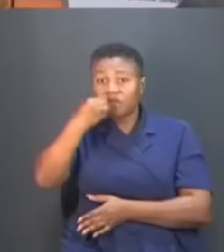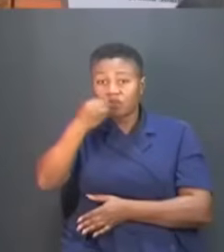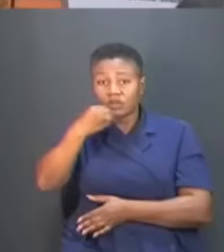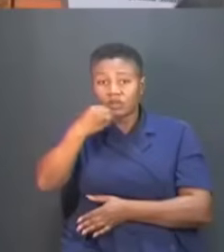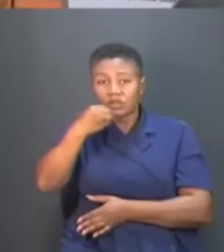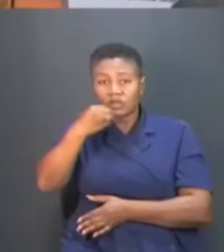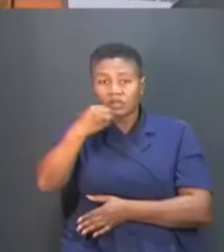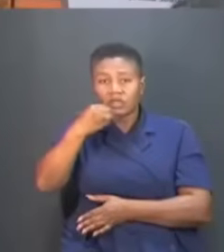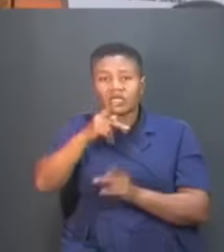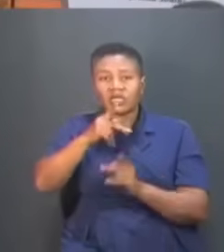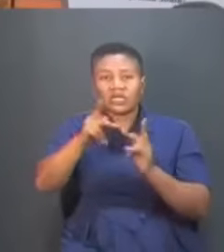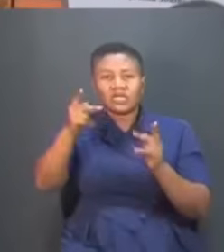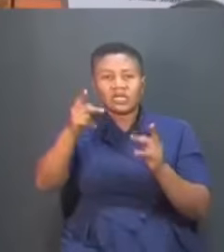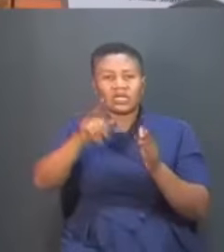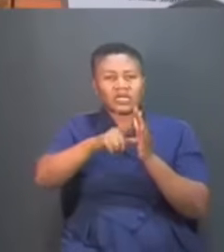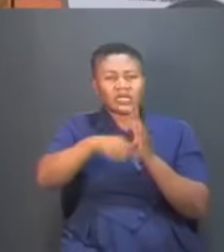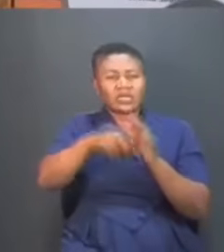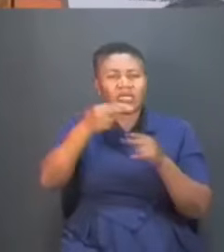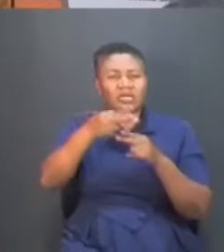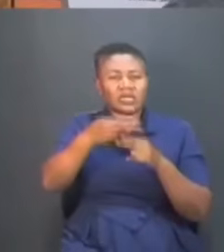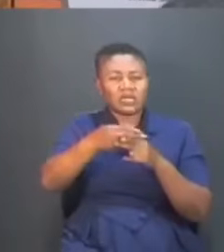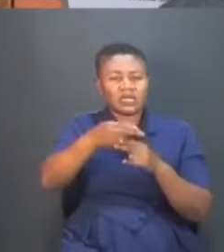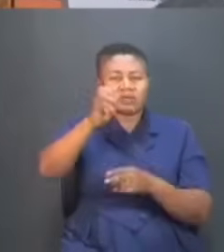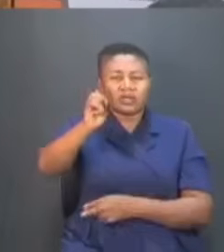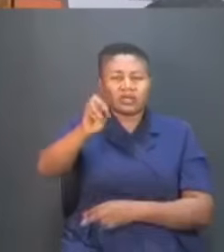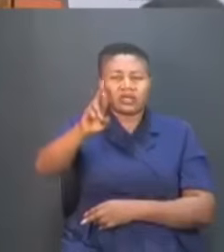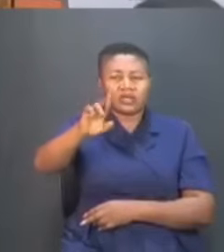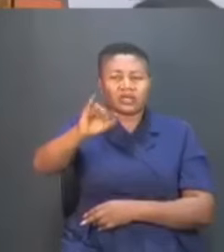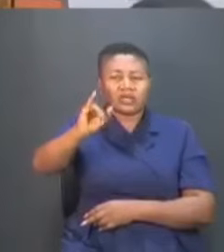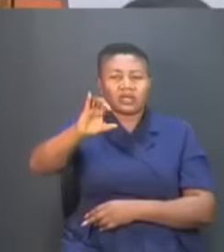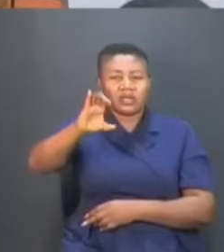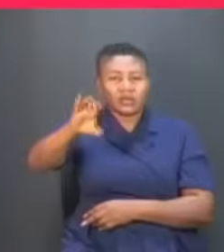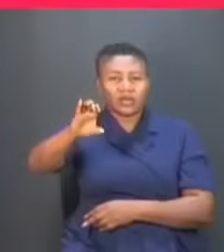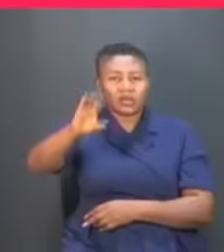Eric Opoku. Thank you.